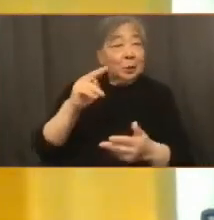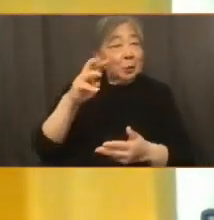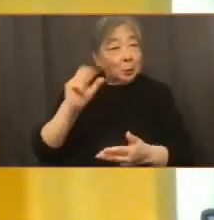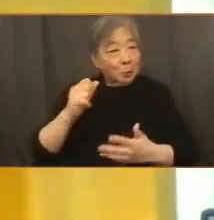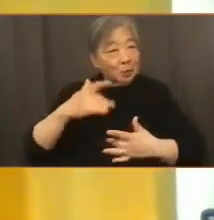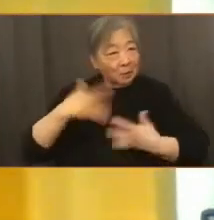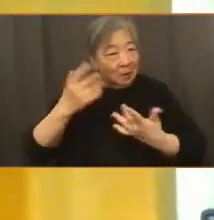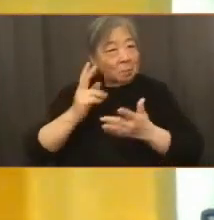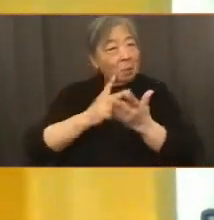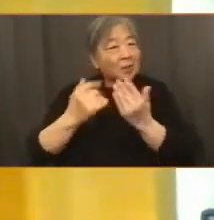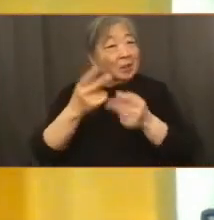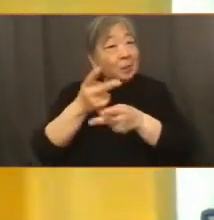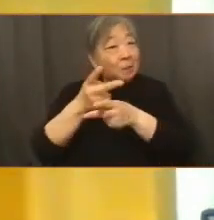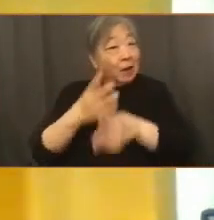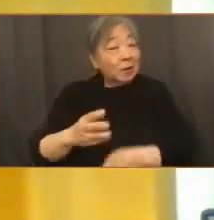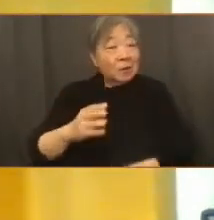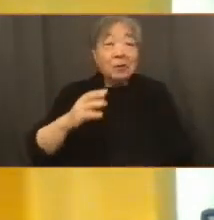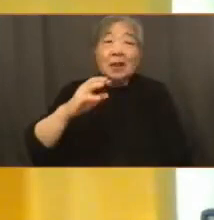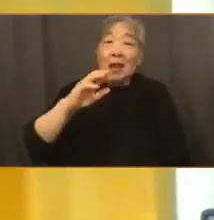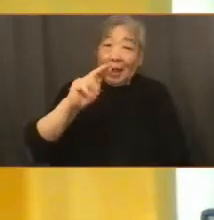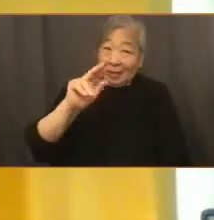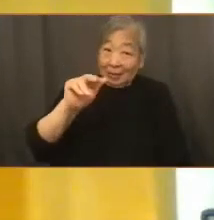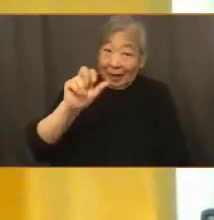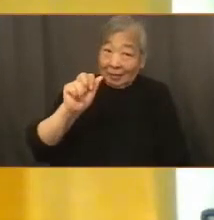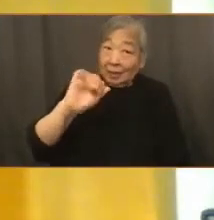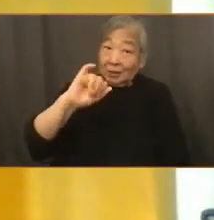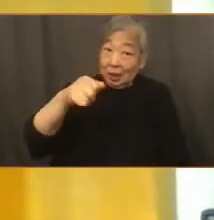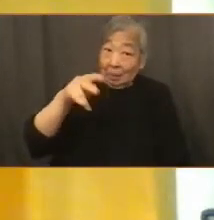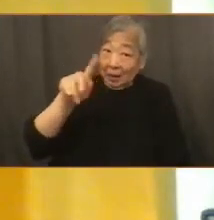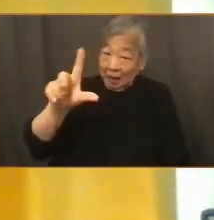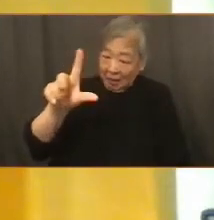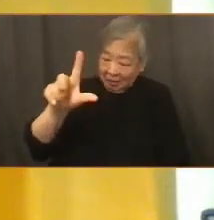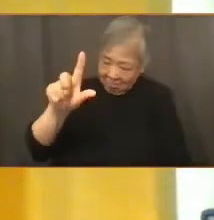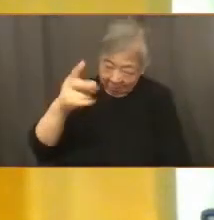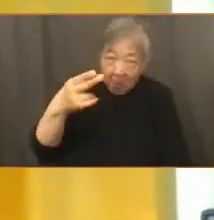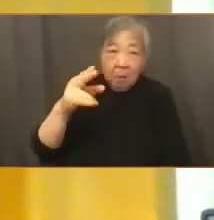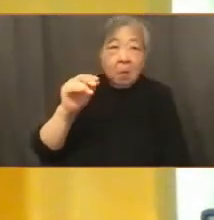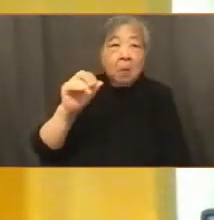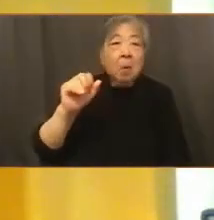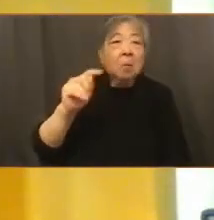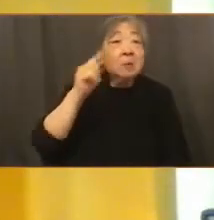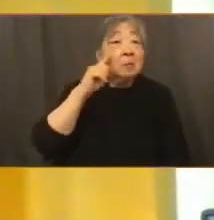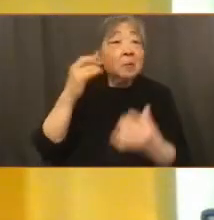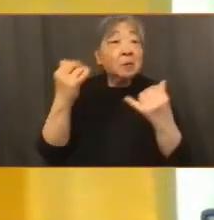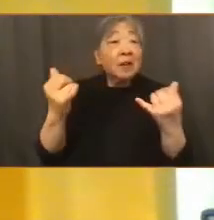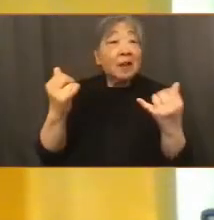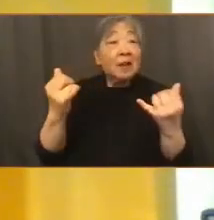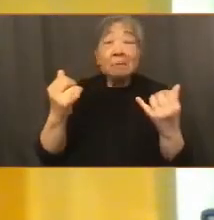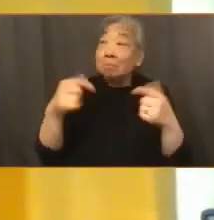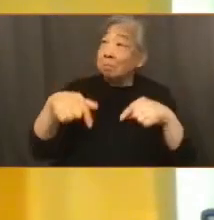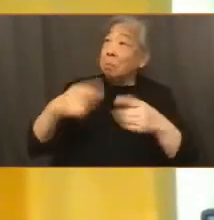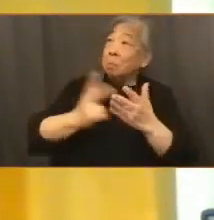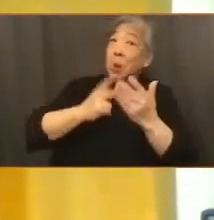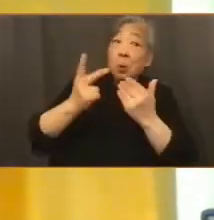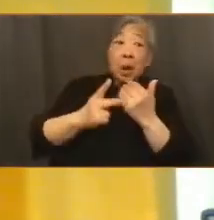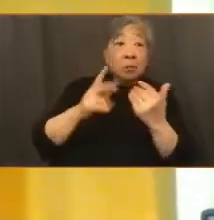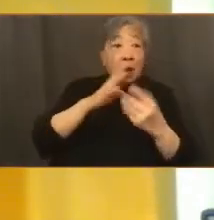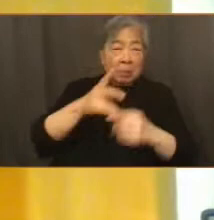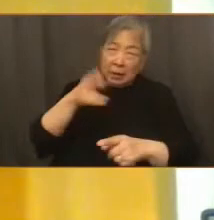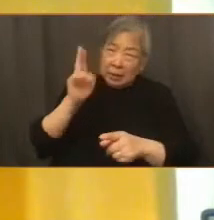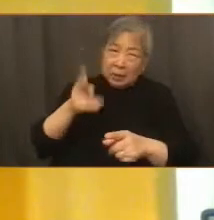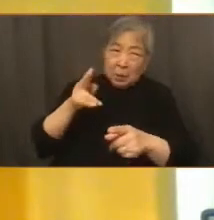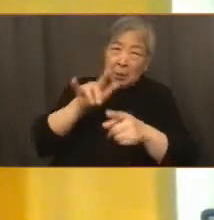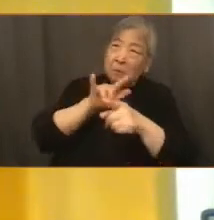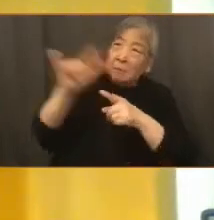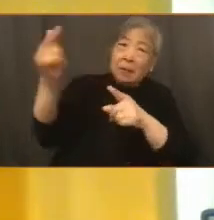at NASA's Jet Propulsion Lab, and I'm going to be your host for today's episode. So today we're going to talk about the historic flights of